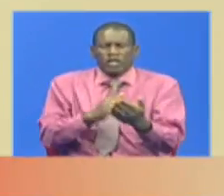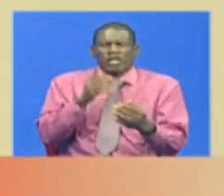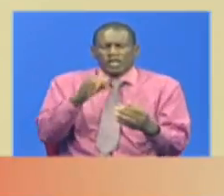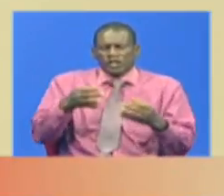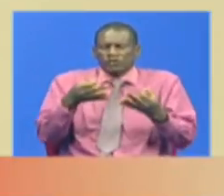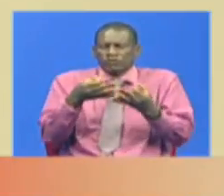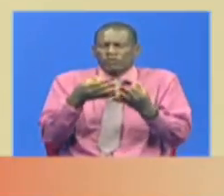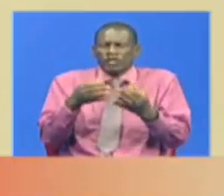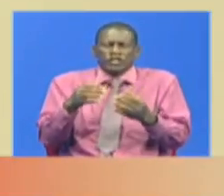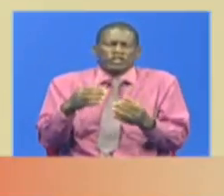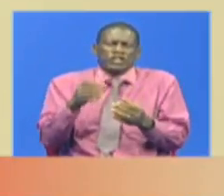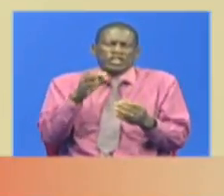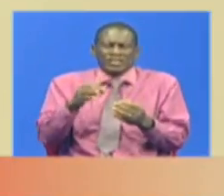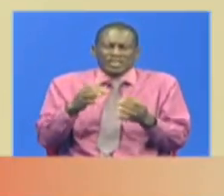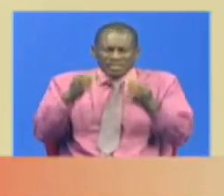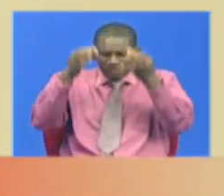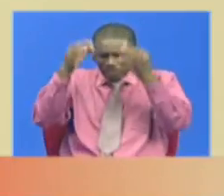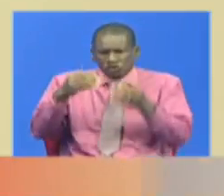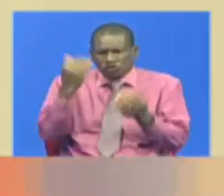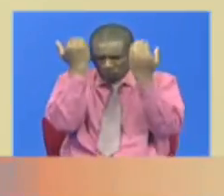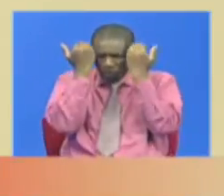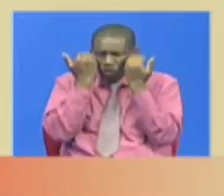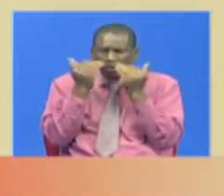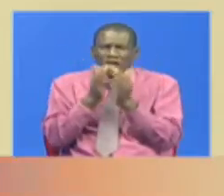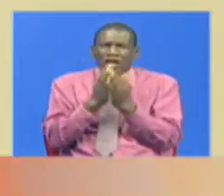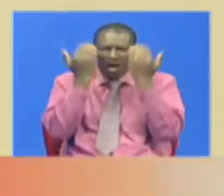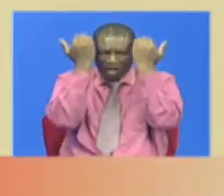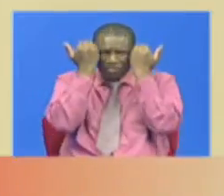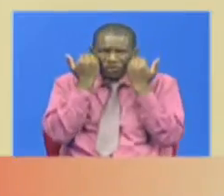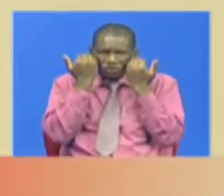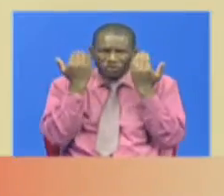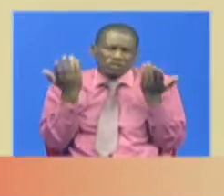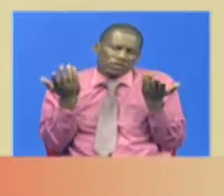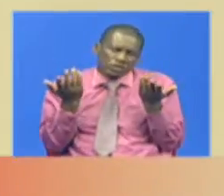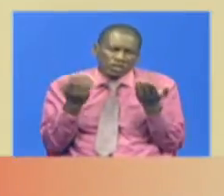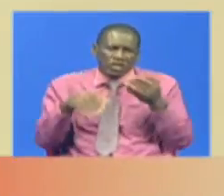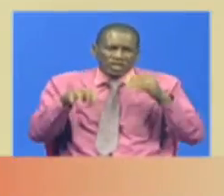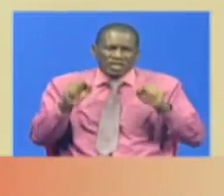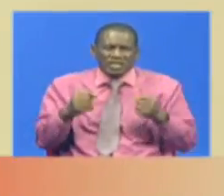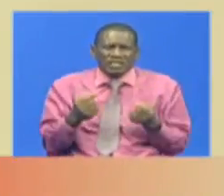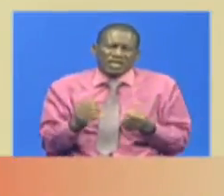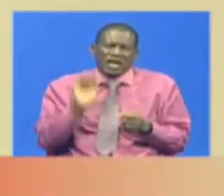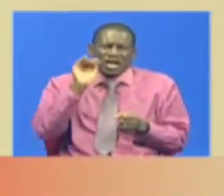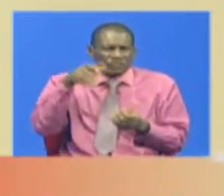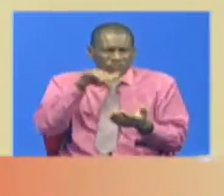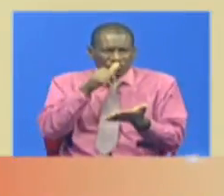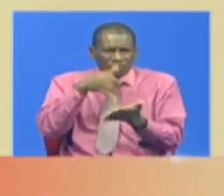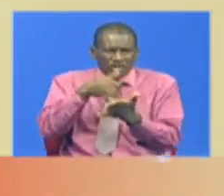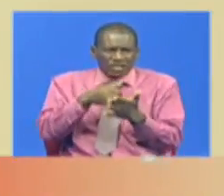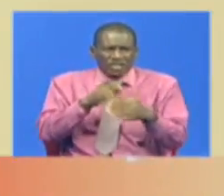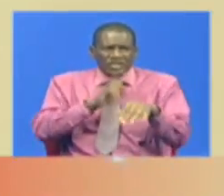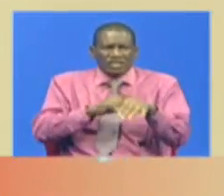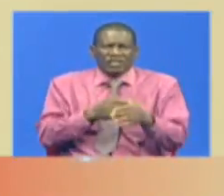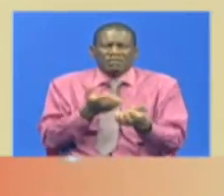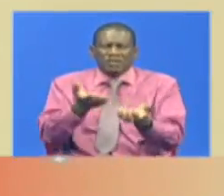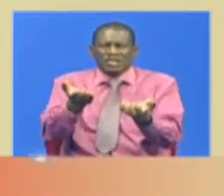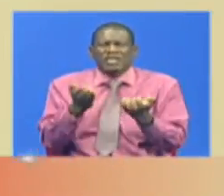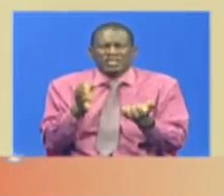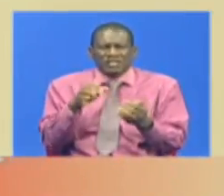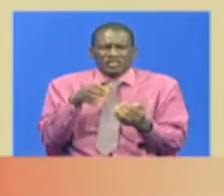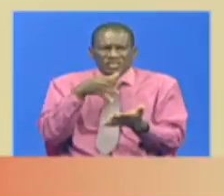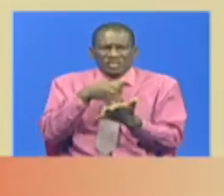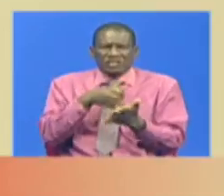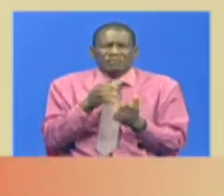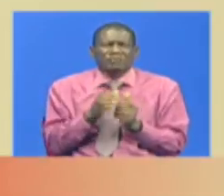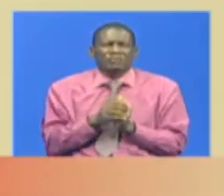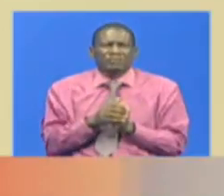is the court which will sua motu call for it when it needs that to be brought